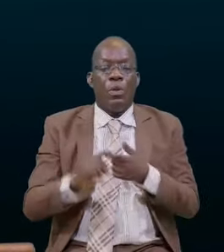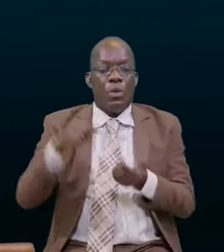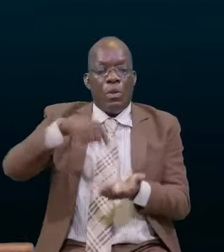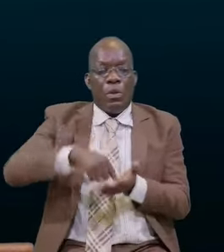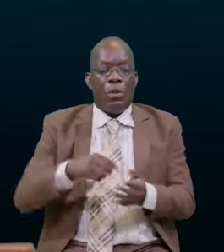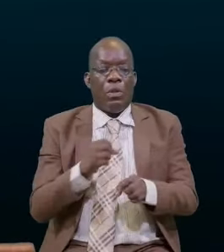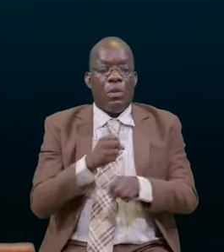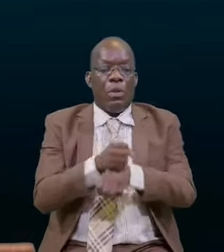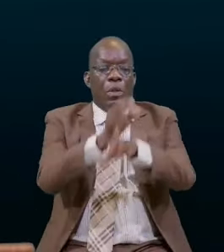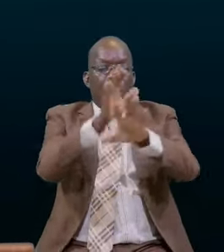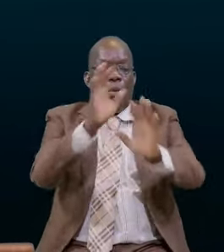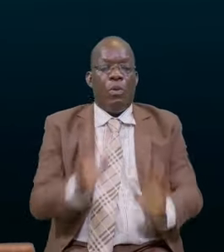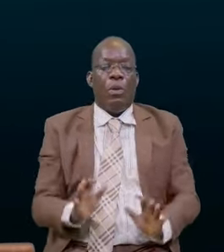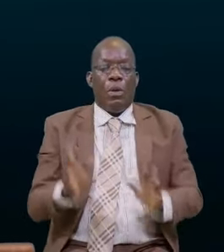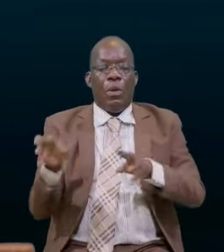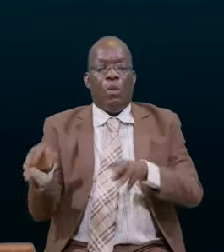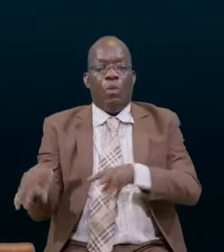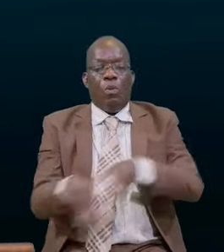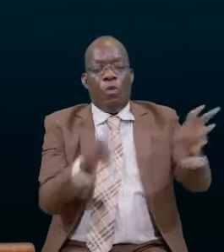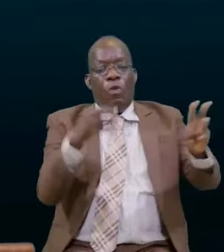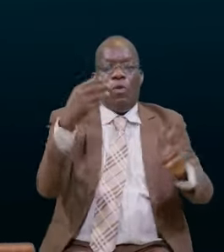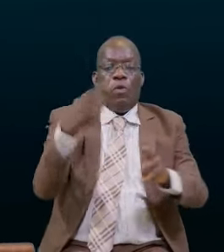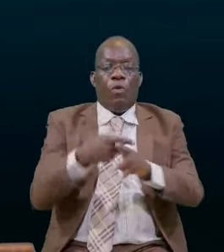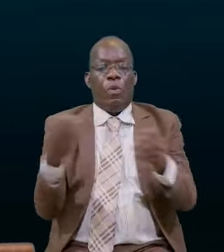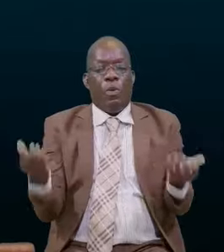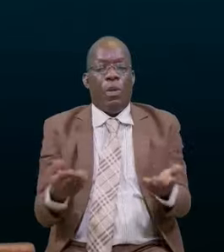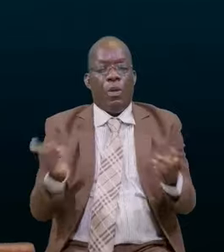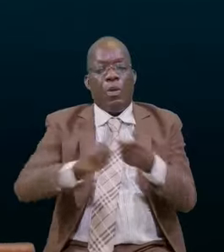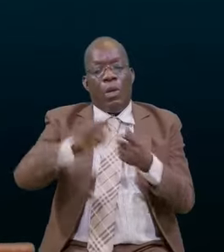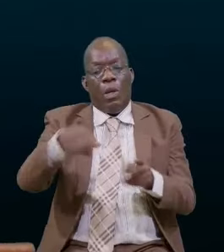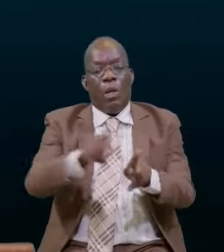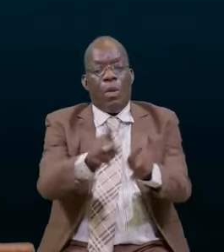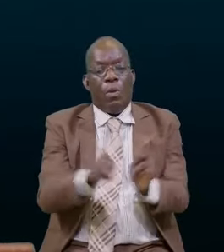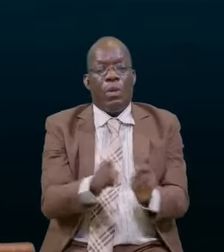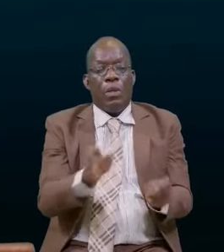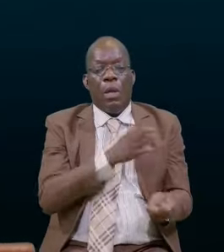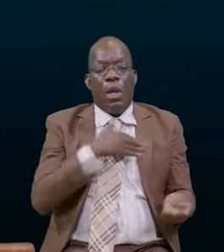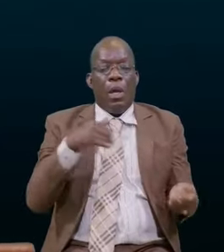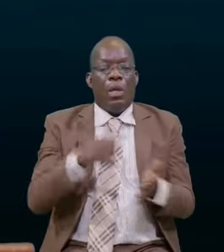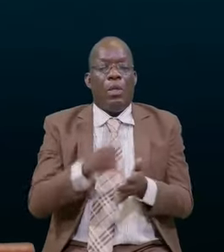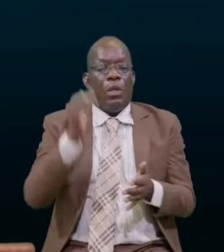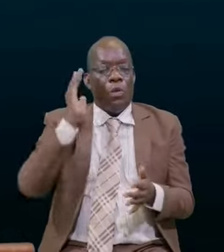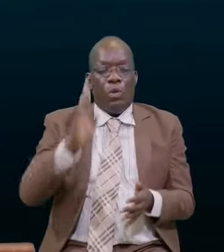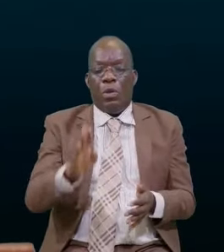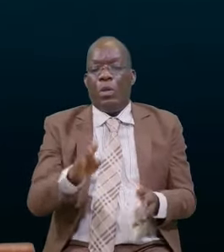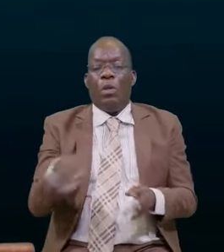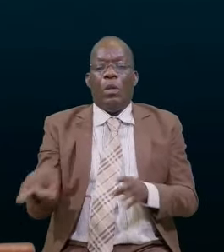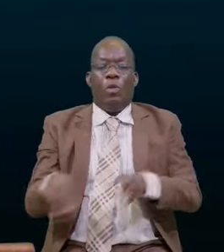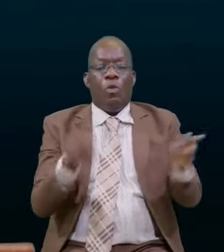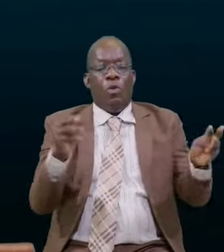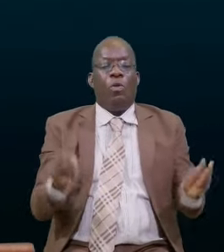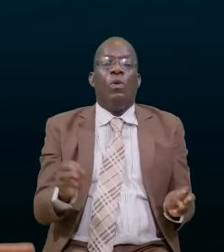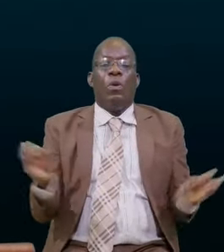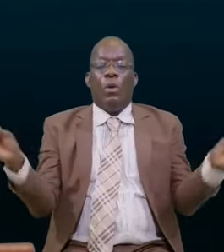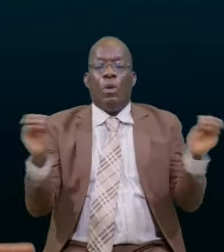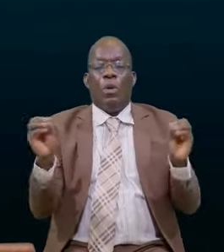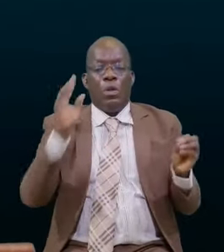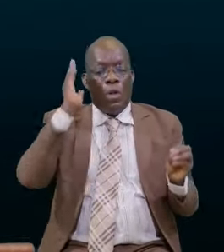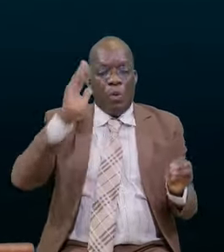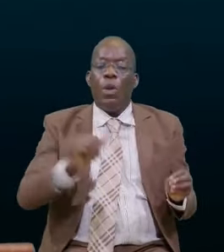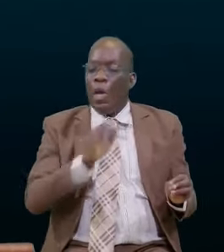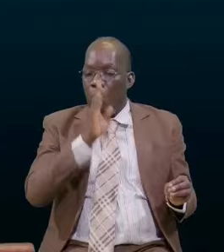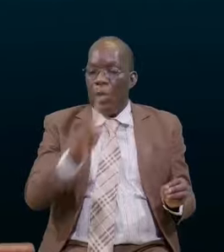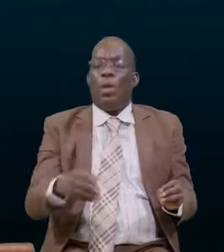remove hands to other place and you shall remove and nothing shall be impossible unto you amen nothing shall be impossible unto